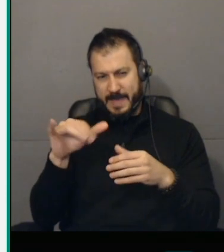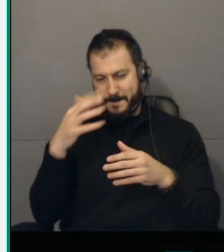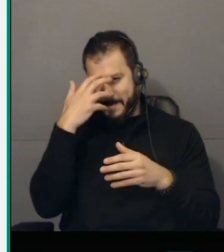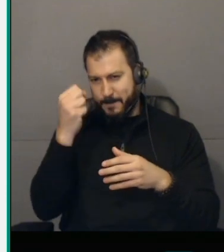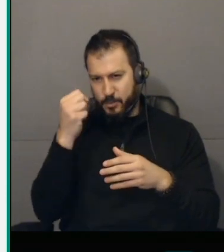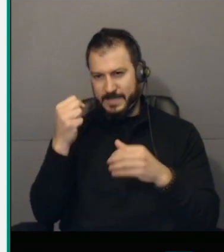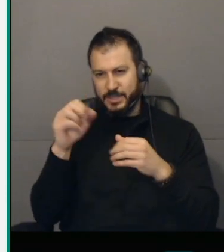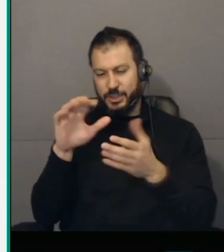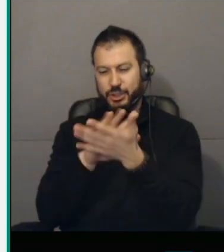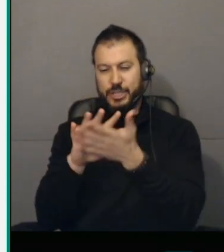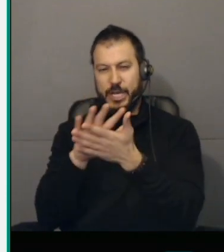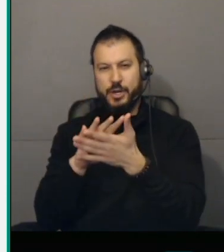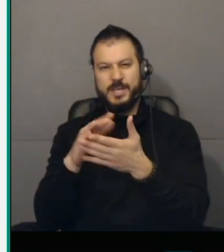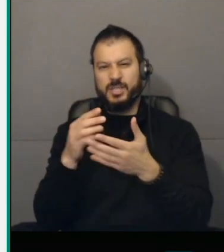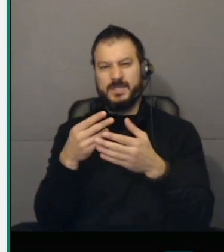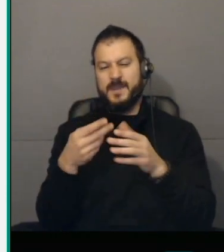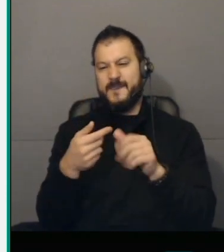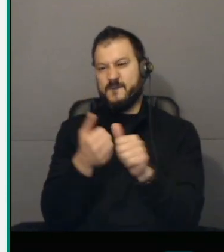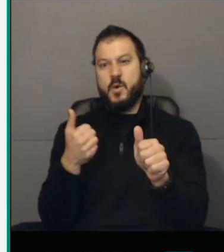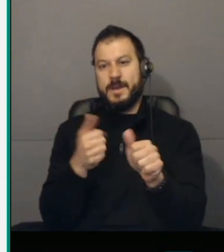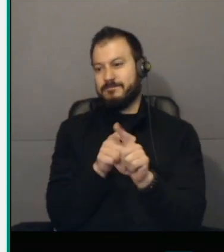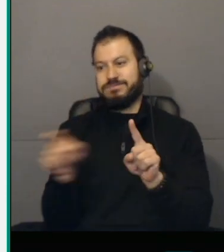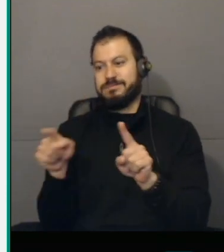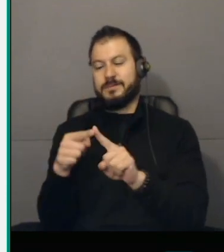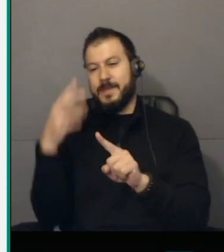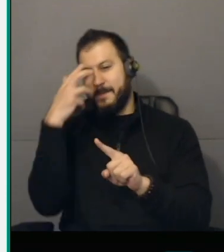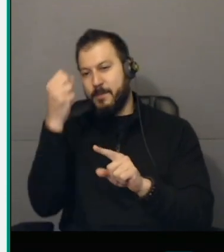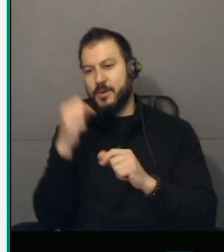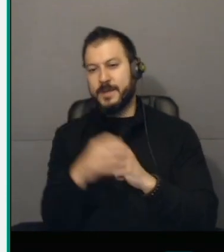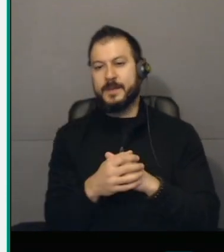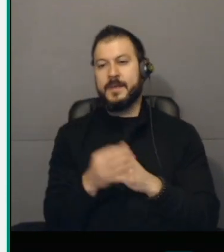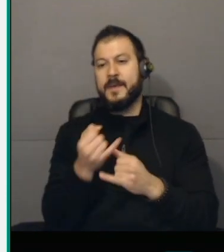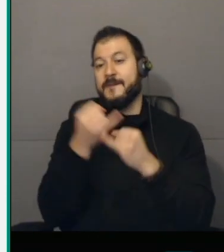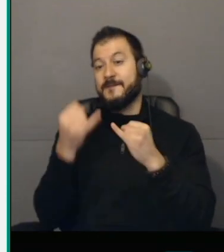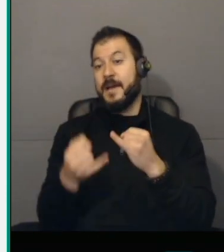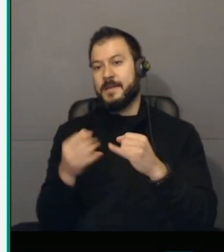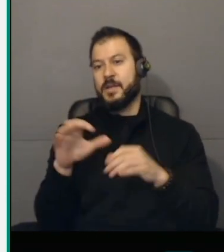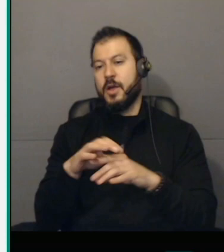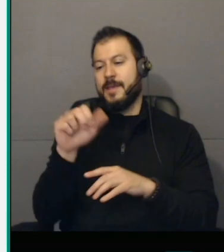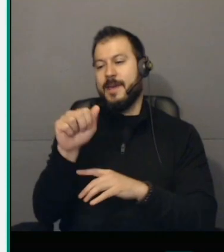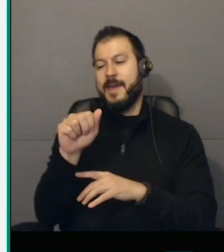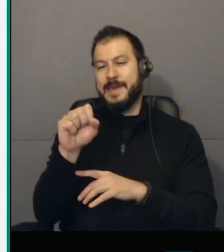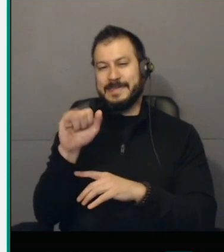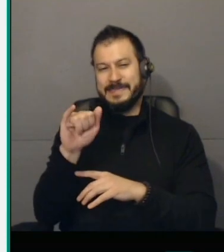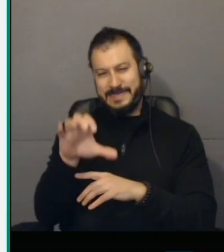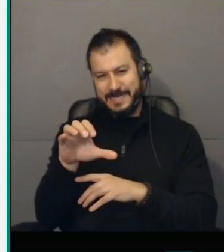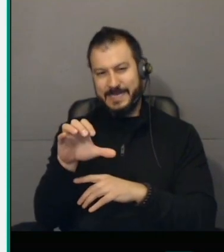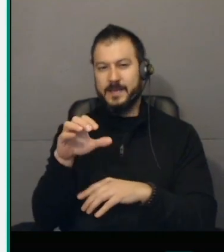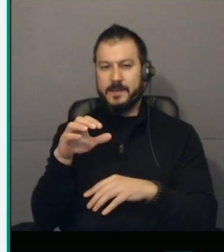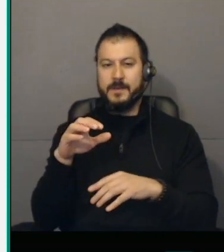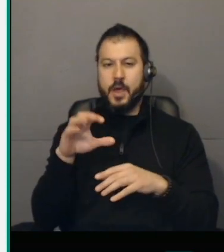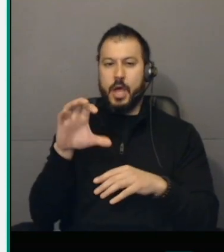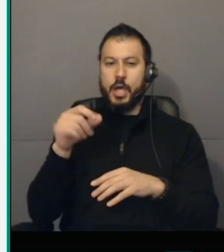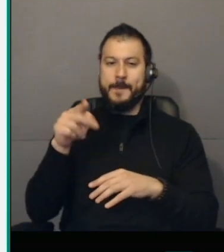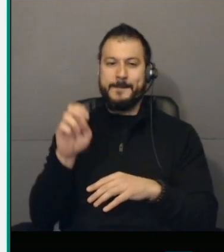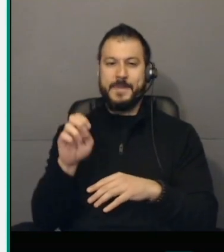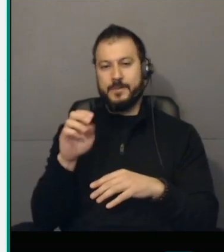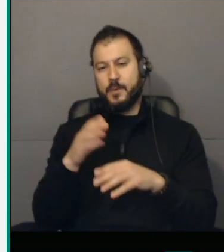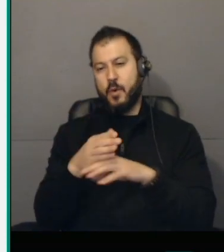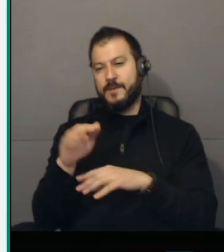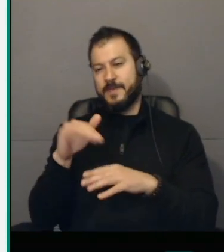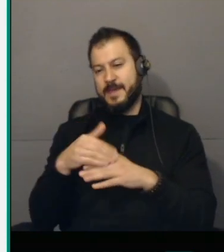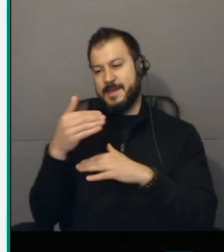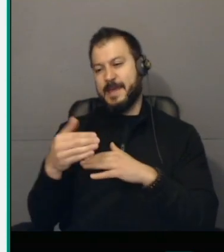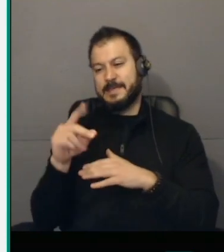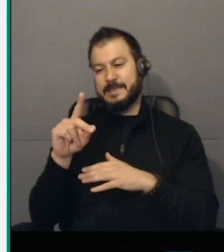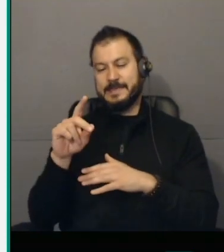that round trip to memory. And then the final optimization we did was just running on an async compute over our next frame's depth